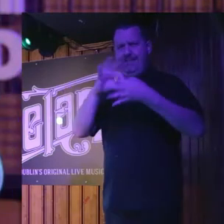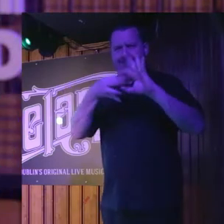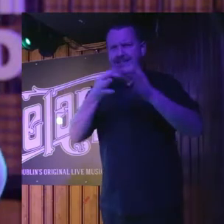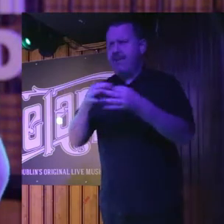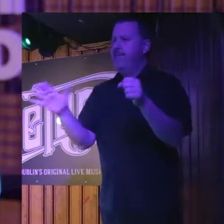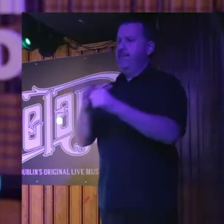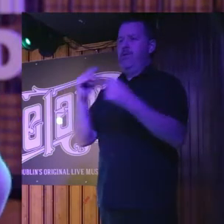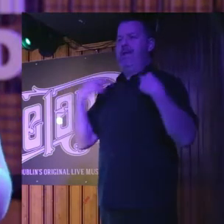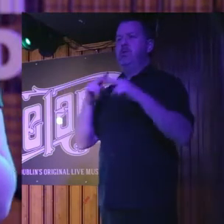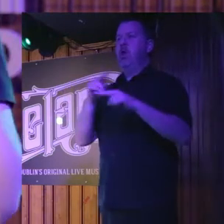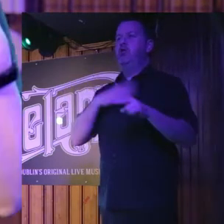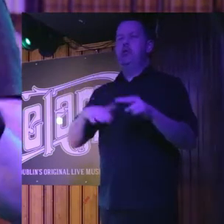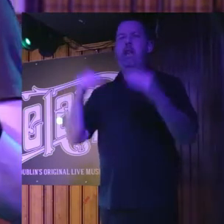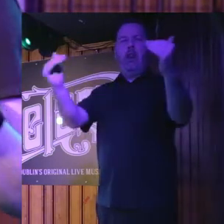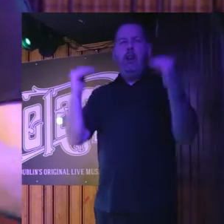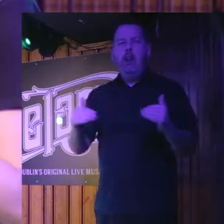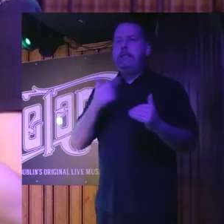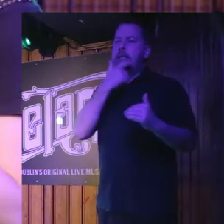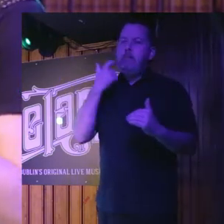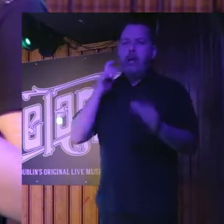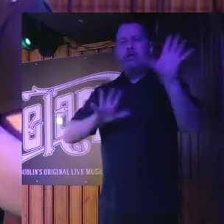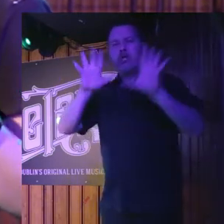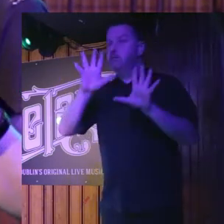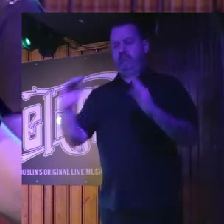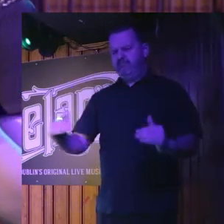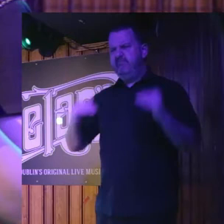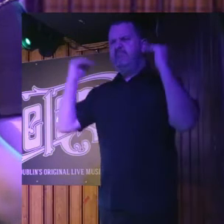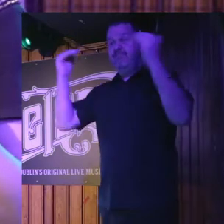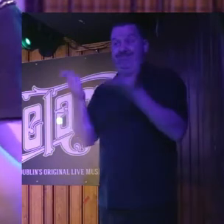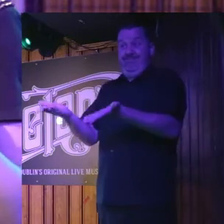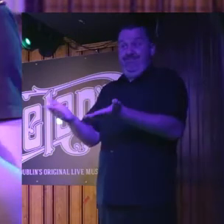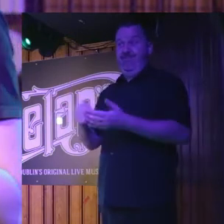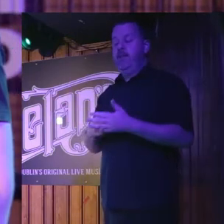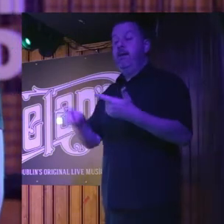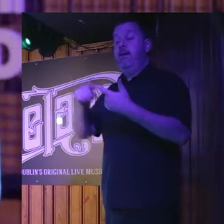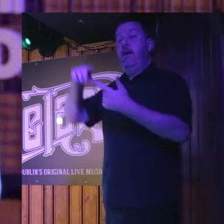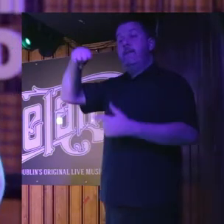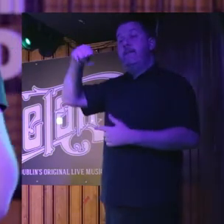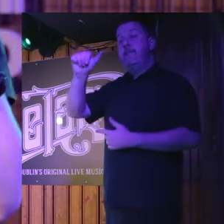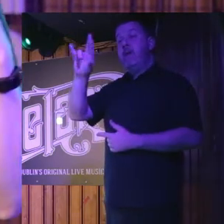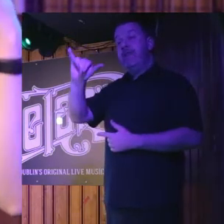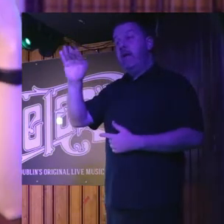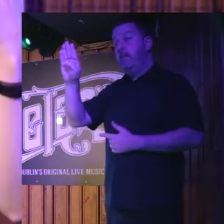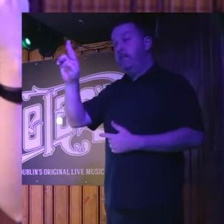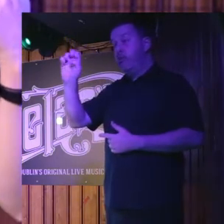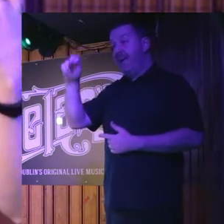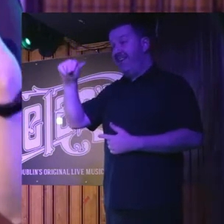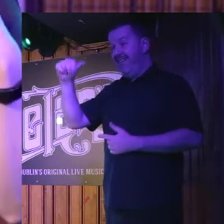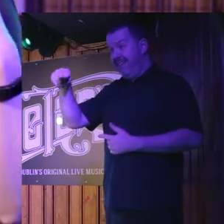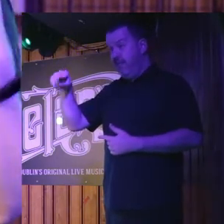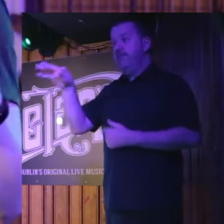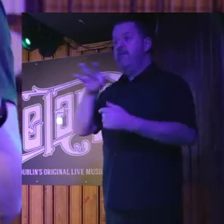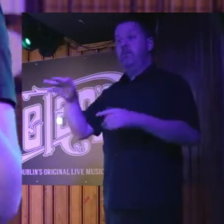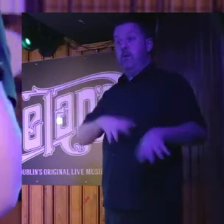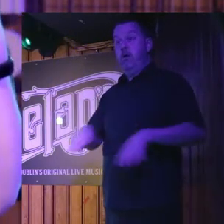structure. They're not just simple forms of gesture. There was the wonderful Mary Brennan from Scotland, who, even though she realised